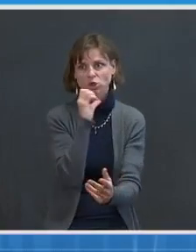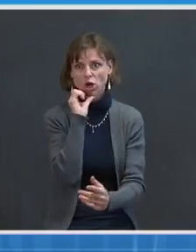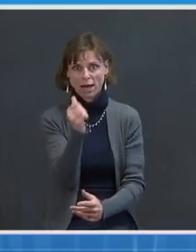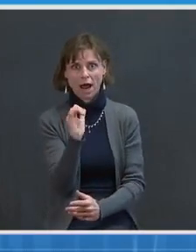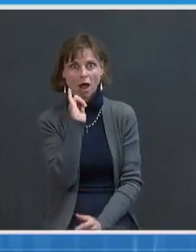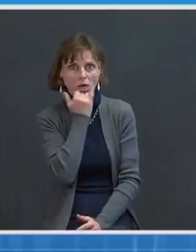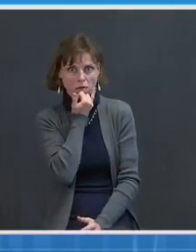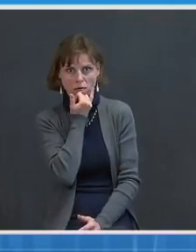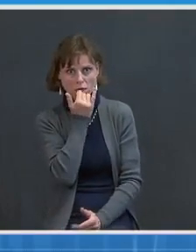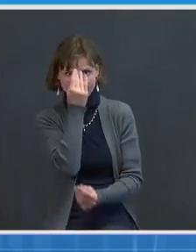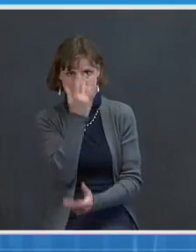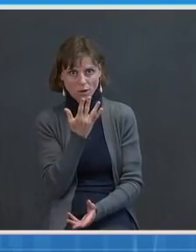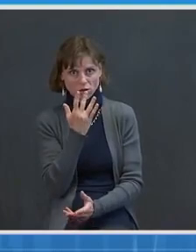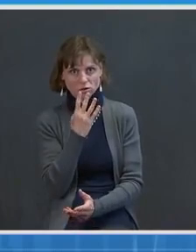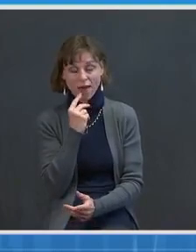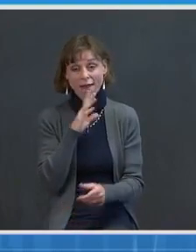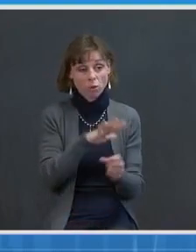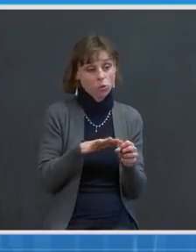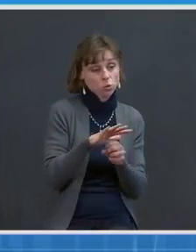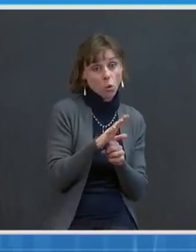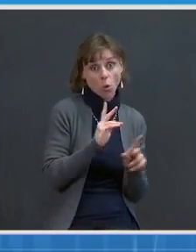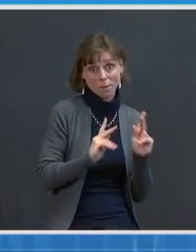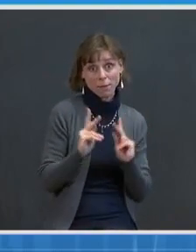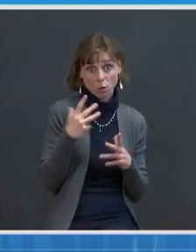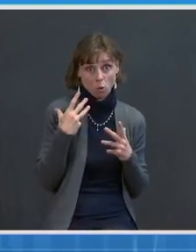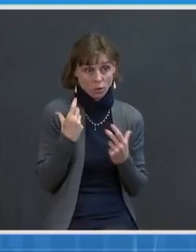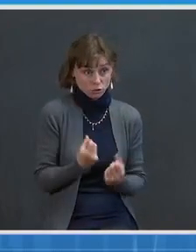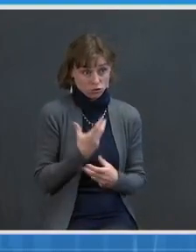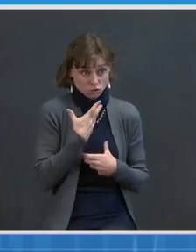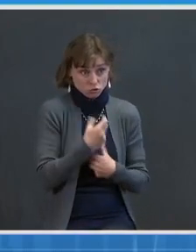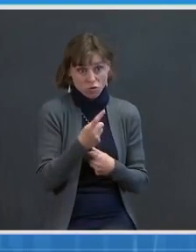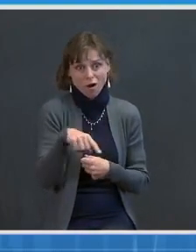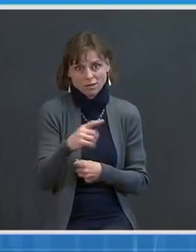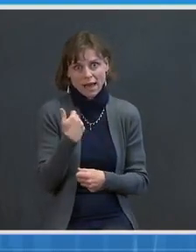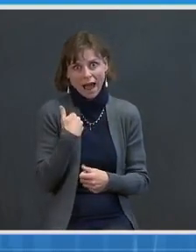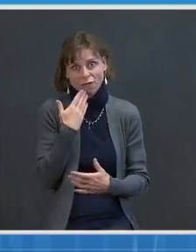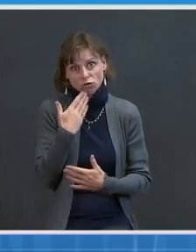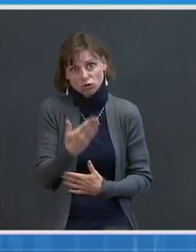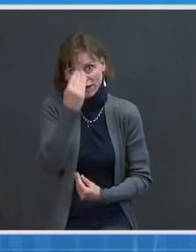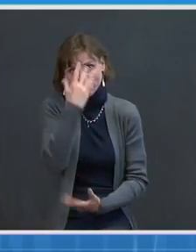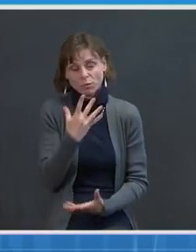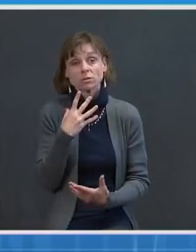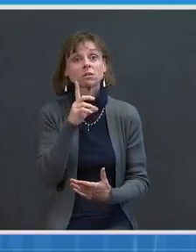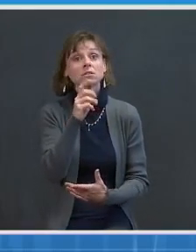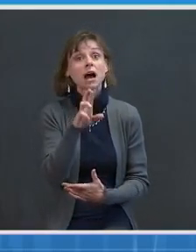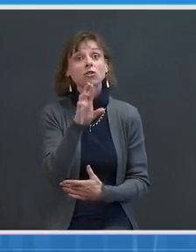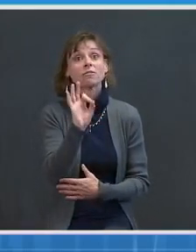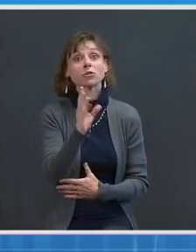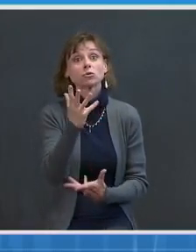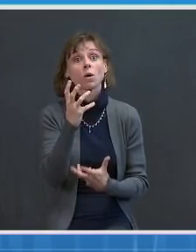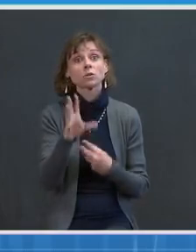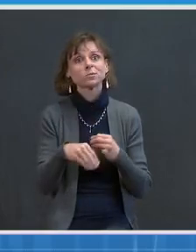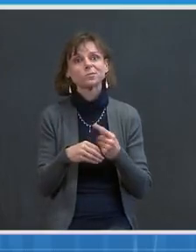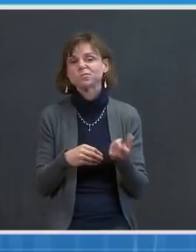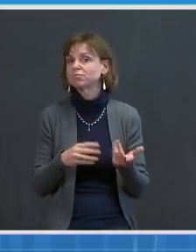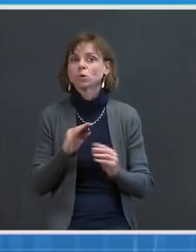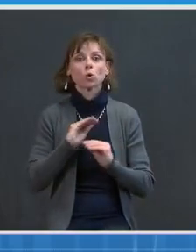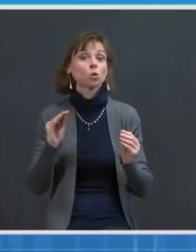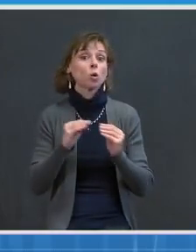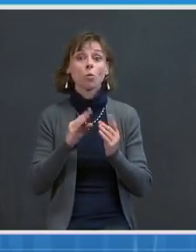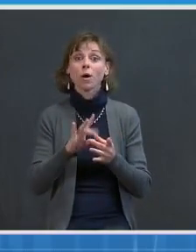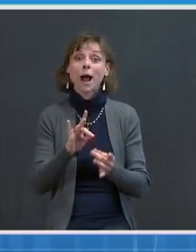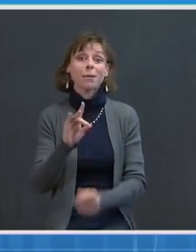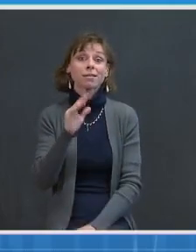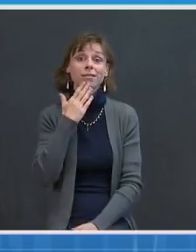that information as we continue to make vaccines more broadly available. Dr. Fauci, is there anything you wanted to add on that? No further comment, Andy. Thank